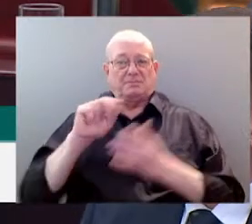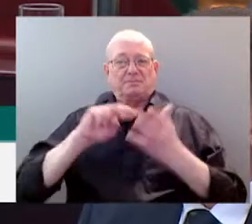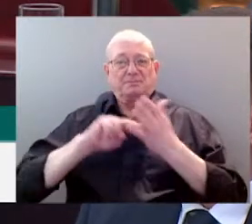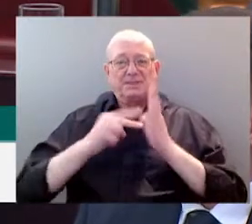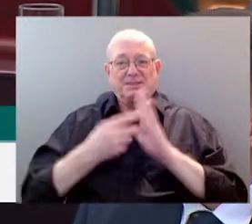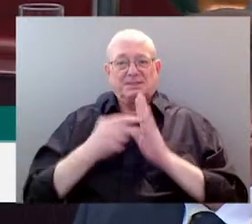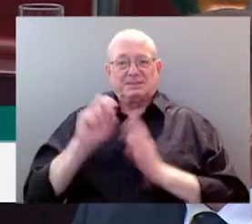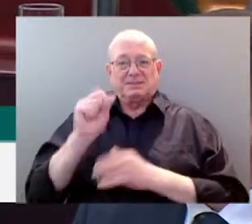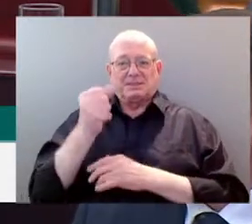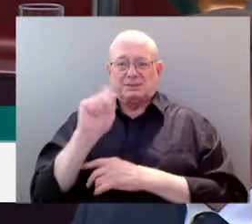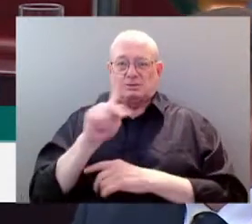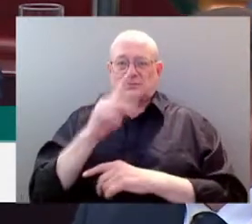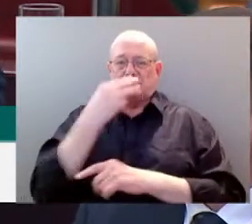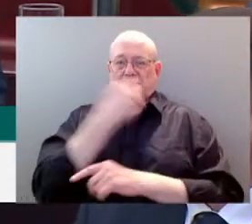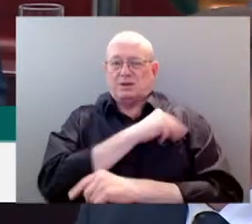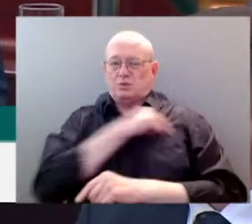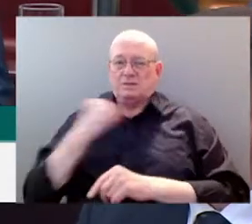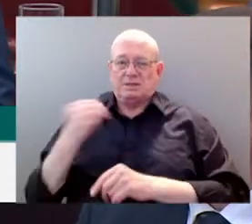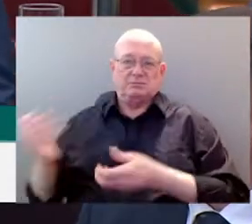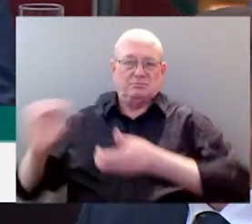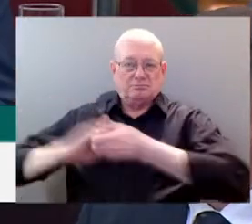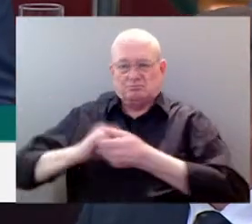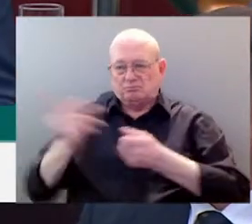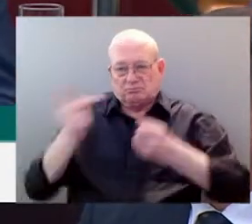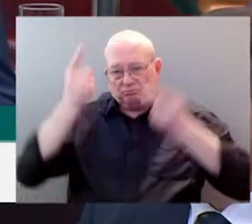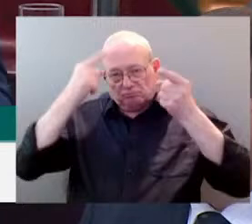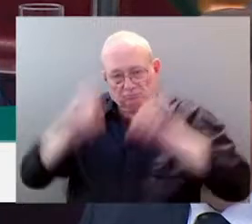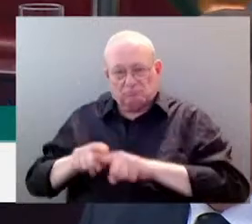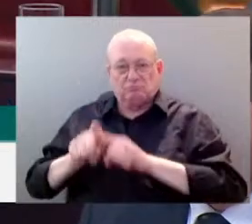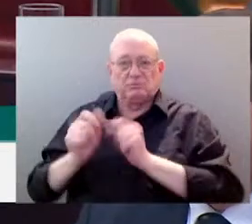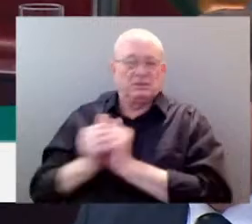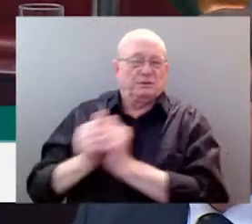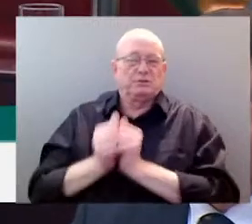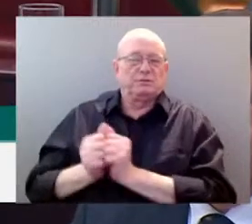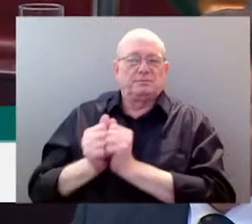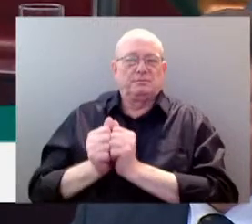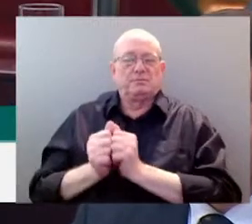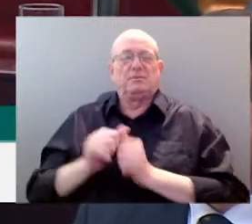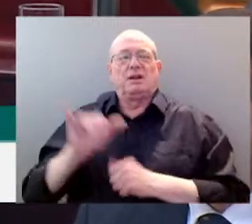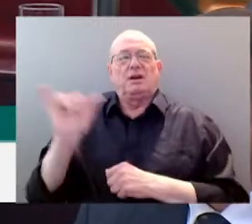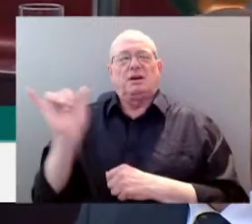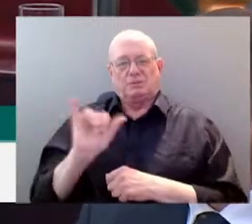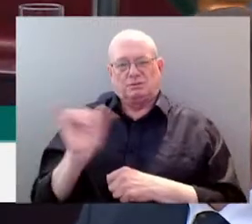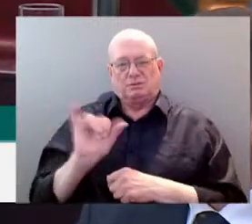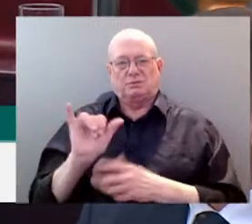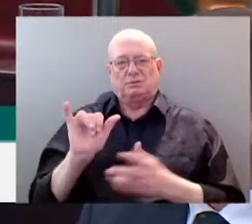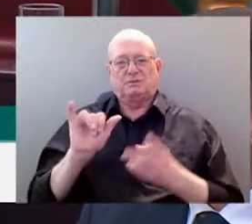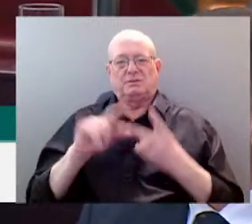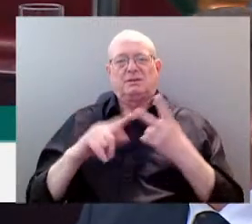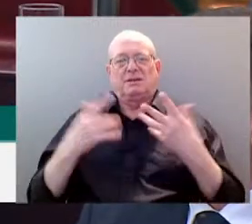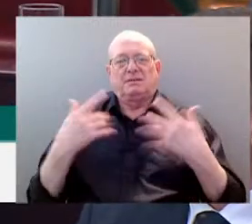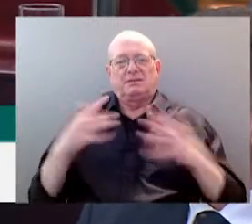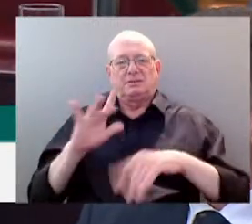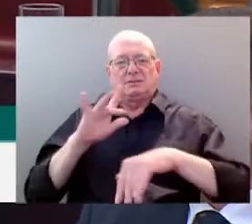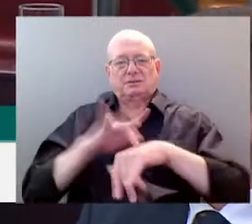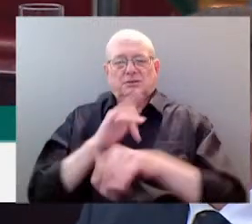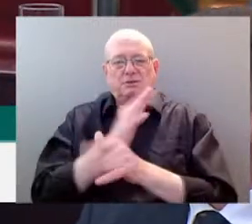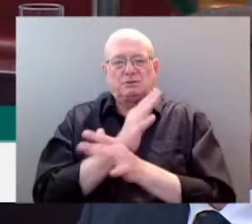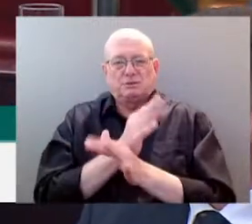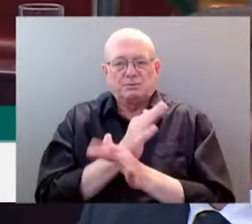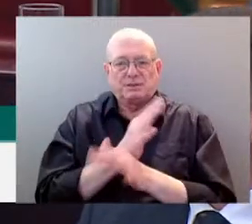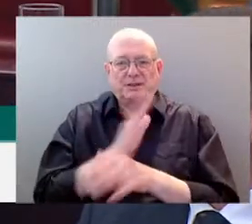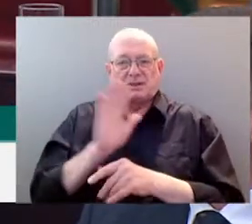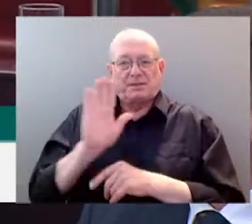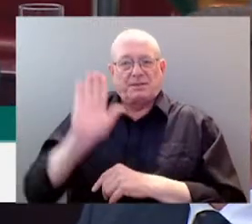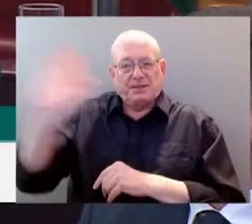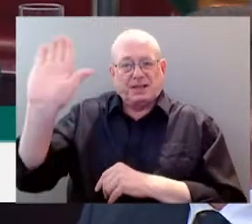recently had the opportunity to visit Germany the CSG energy delegates to witness firsthand Germany's transition both the good and the bad on their energy file I'd like to welcome